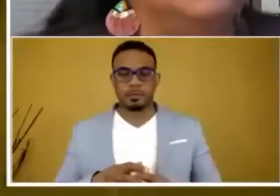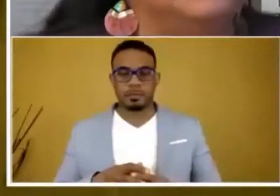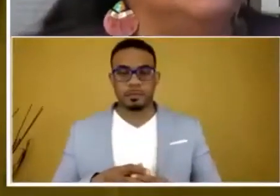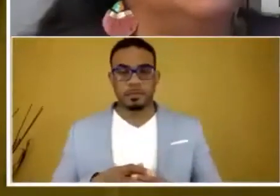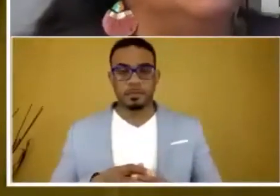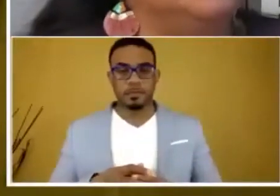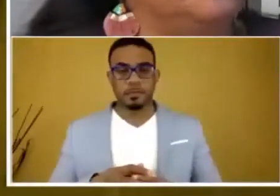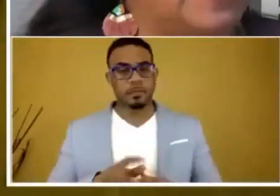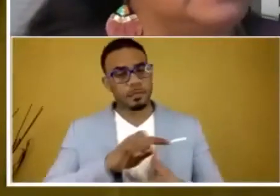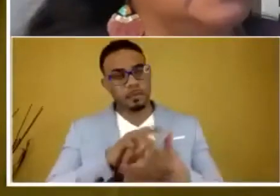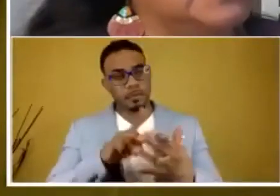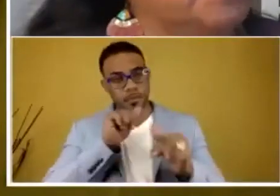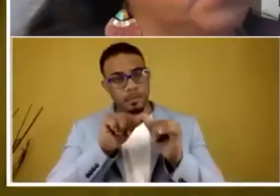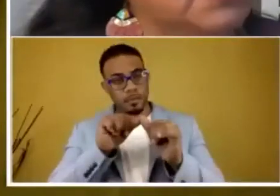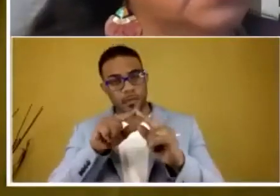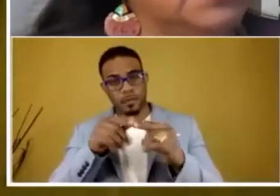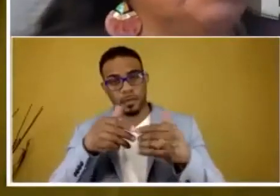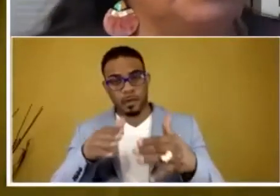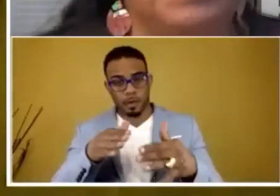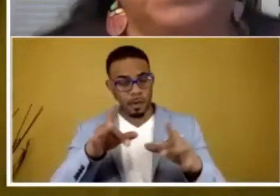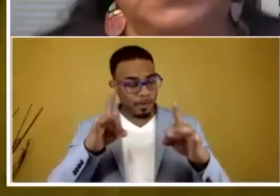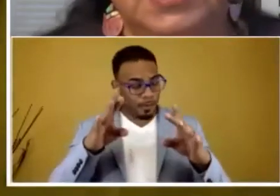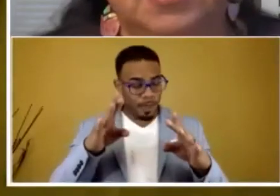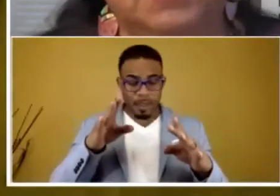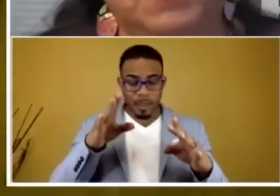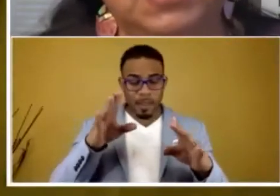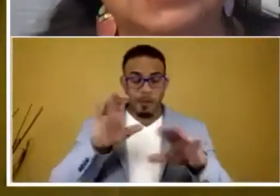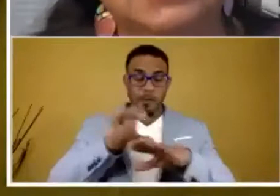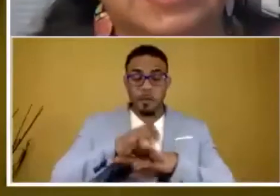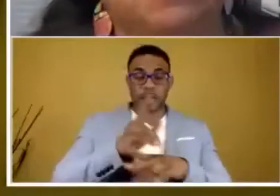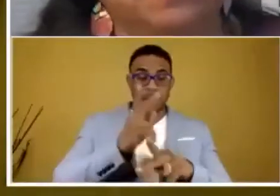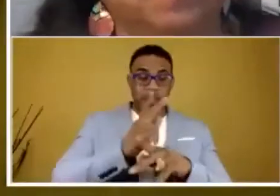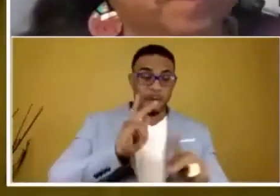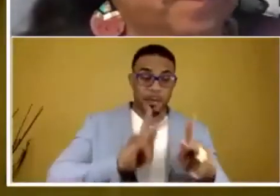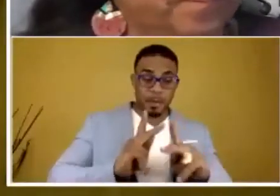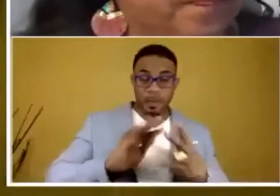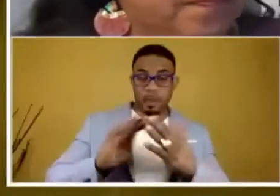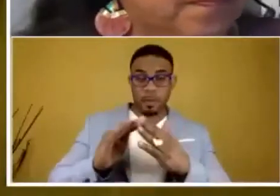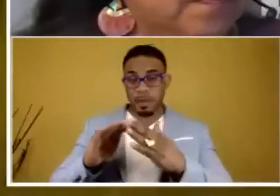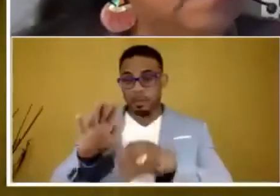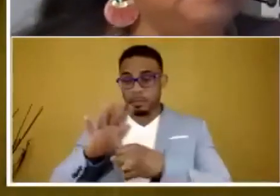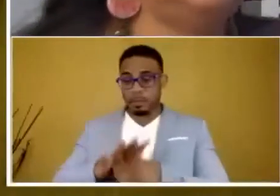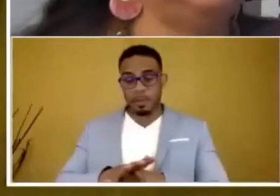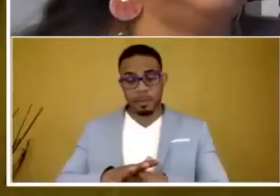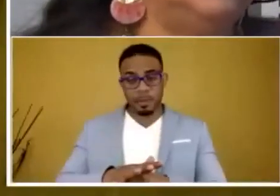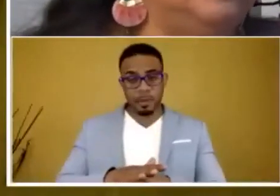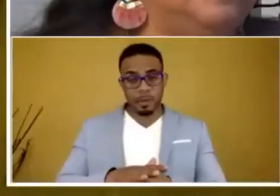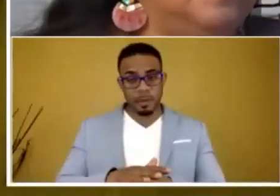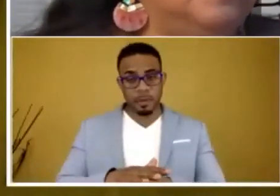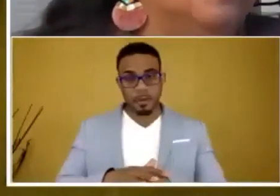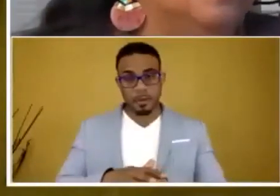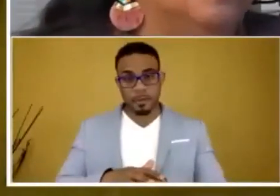Those that continue to lose violence and force to keep our peoples and our communities down.